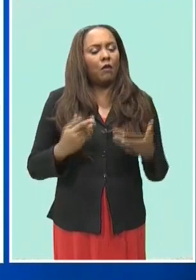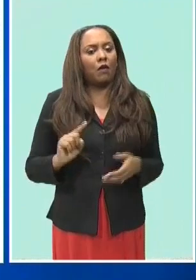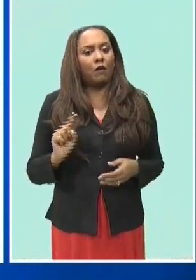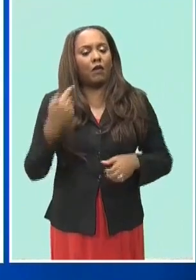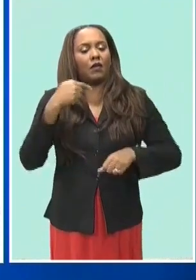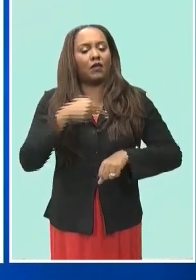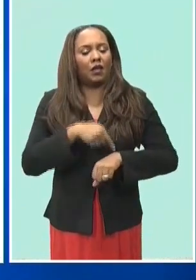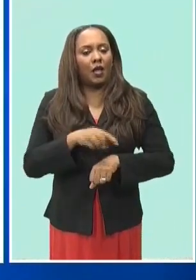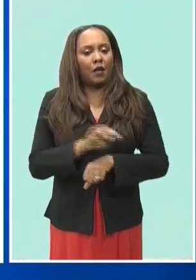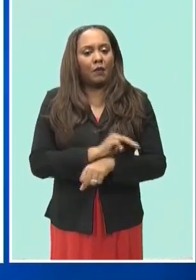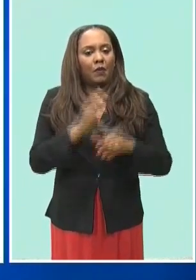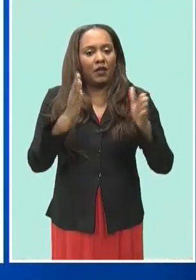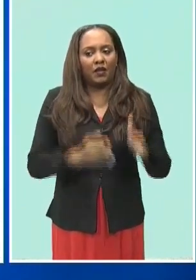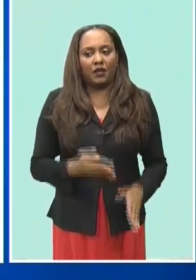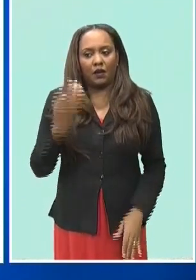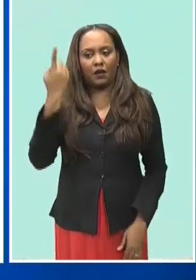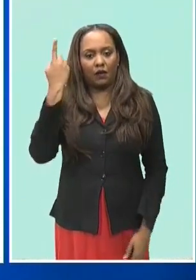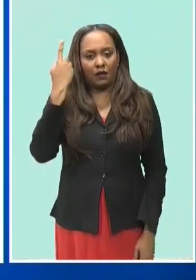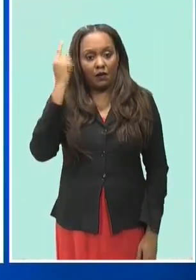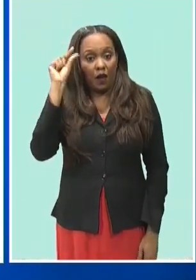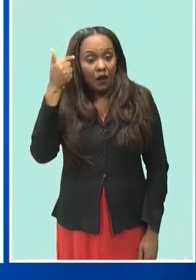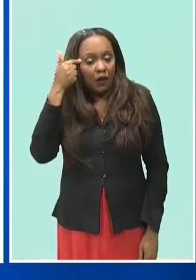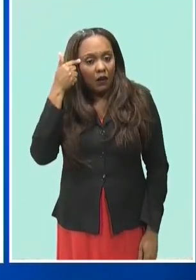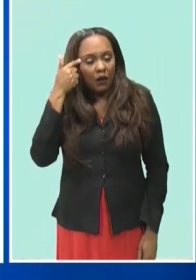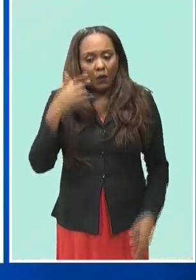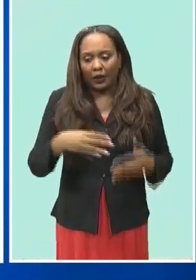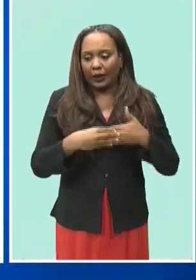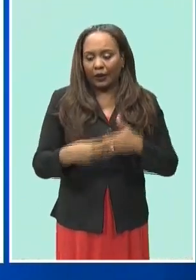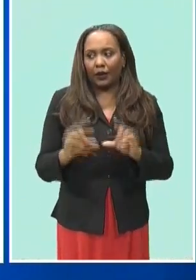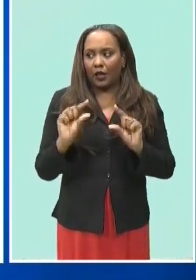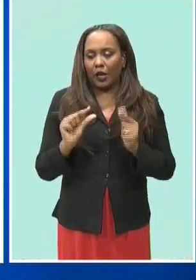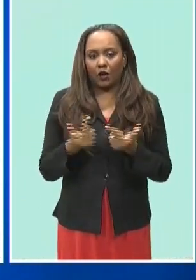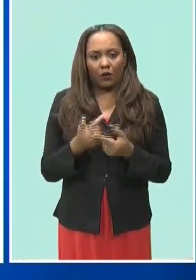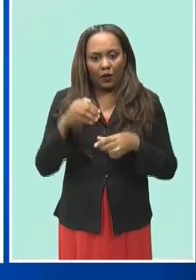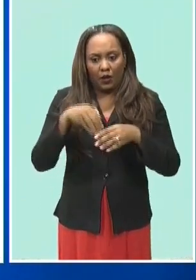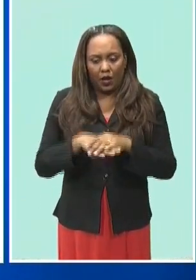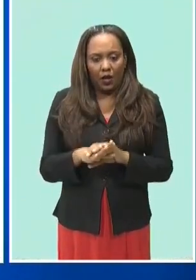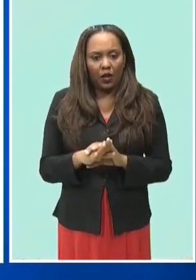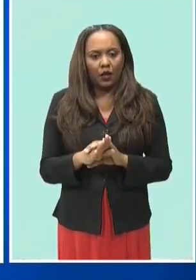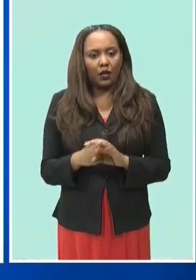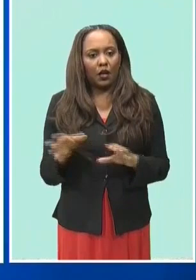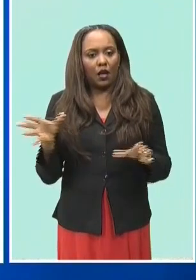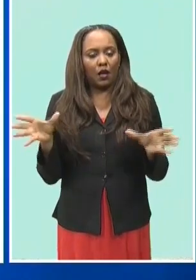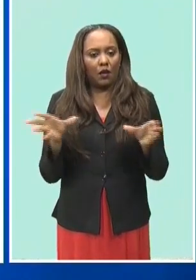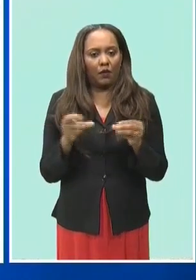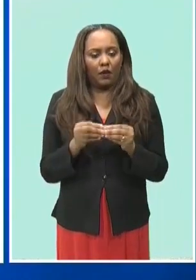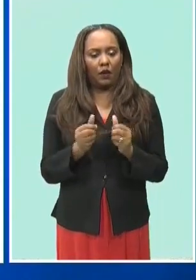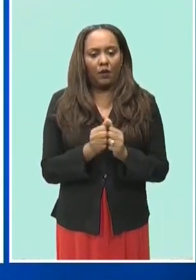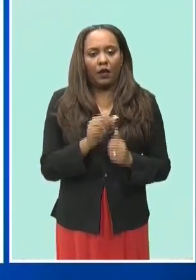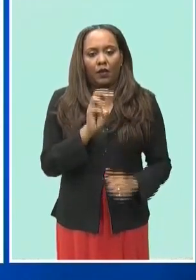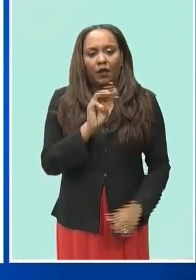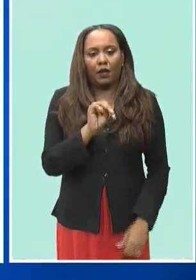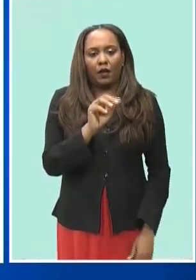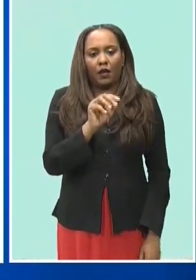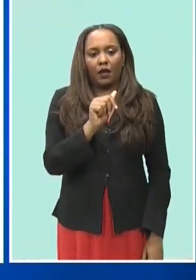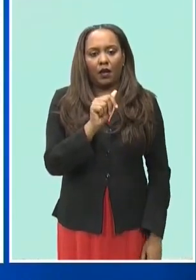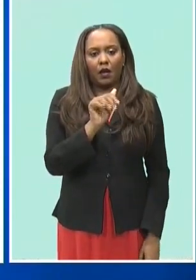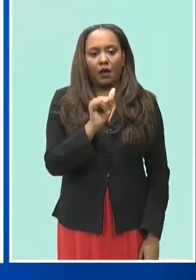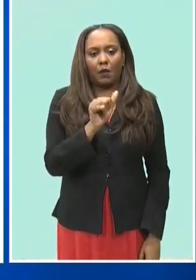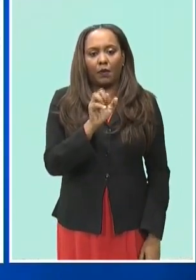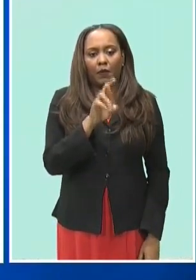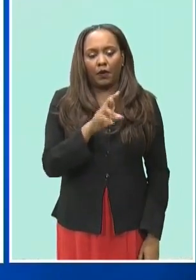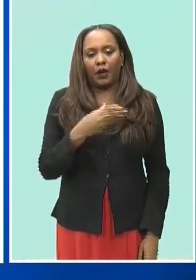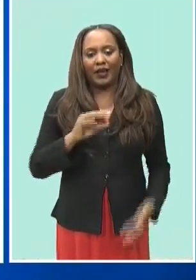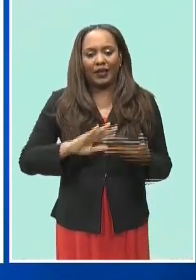of government led an entire group of concerned residents into a statutory meeting of the Mayor and City Council in a bid to